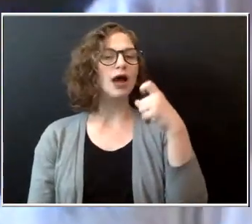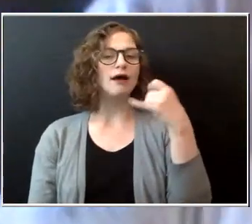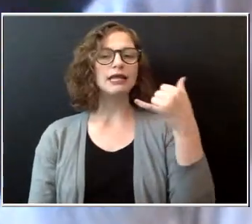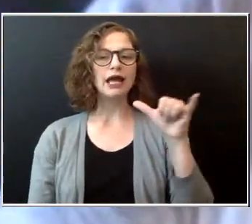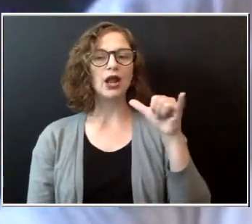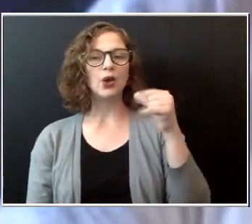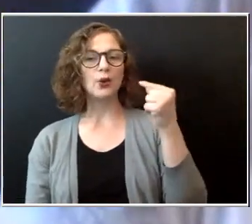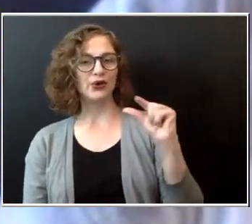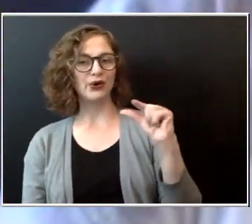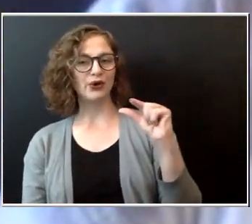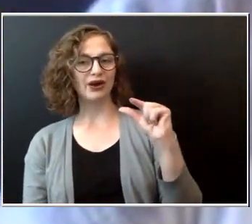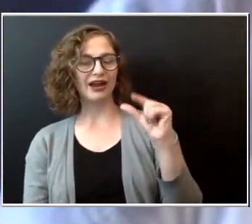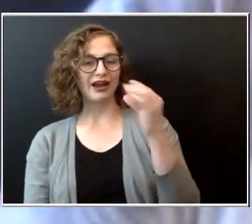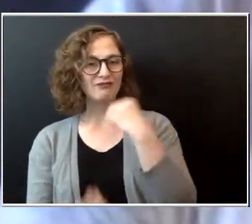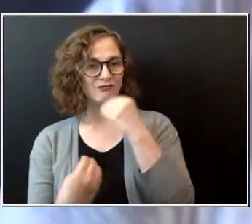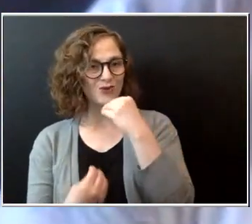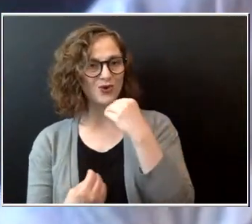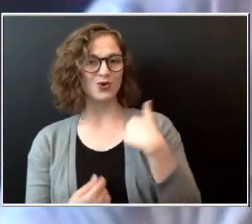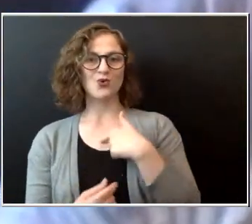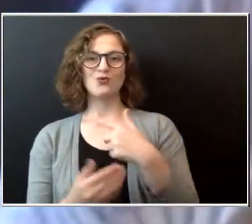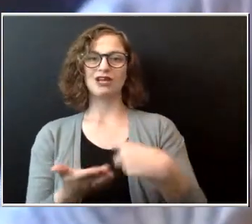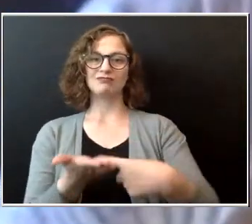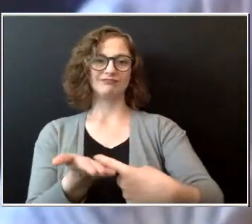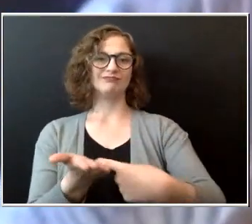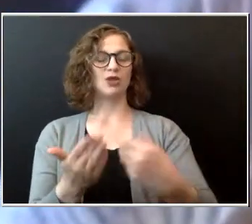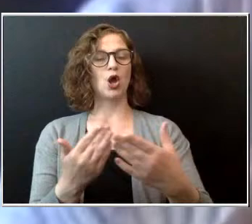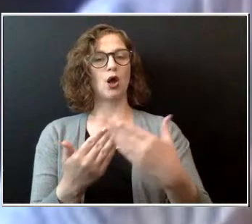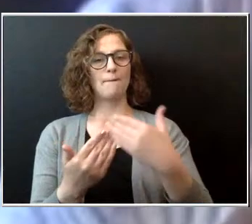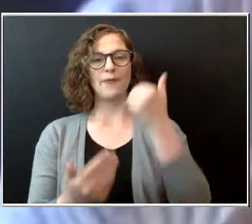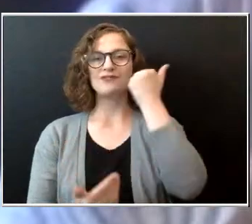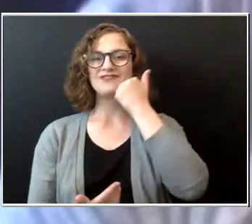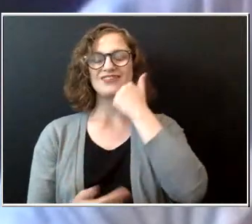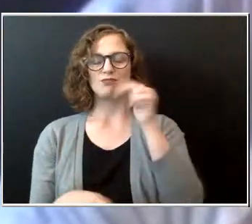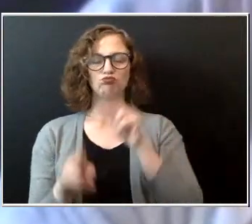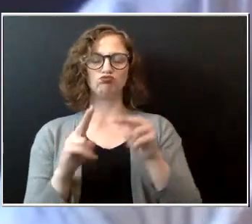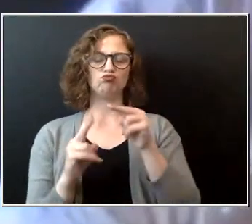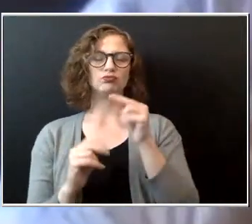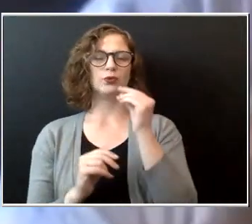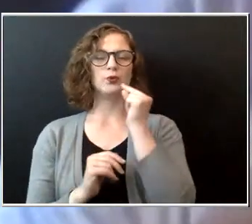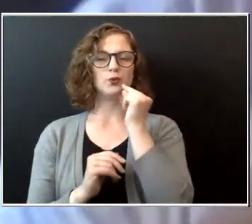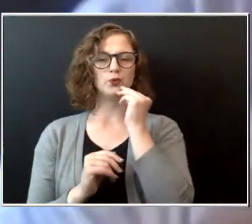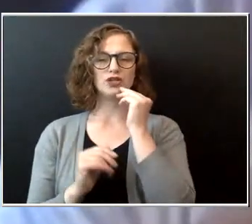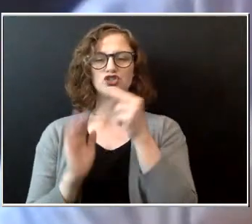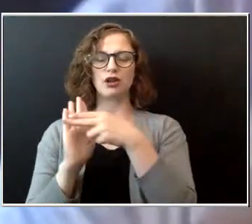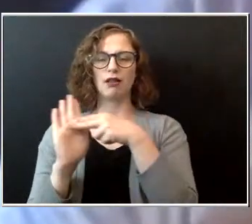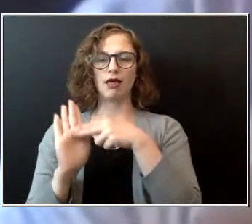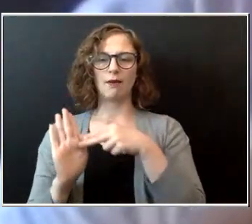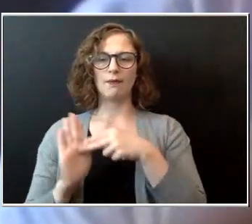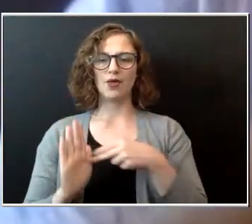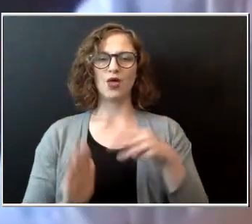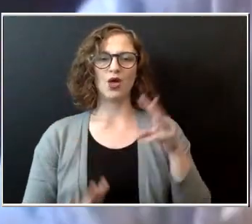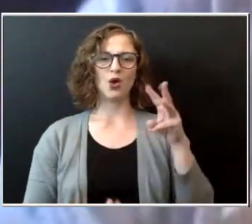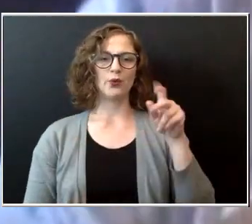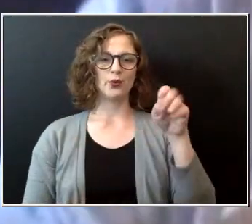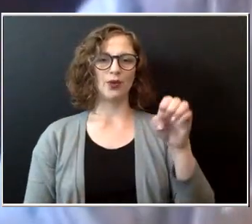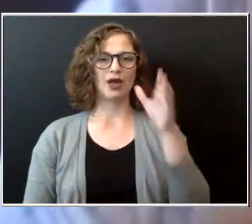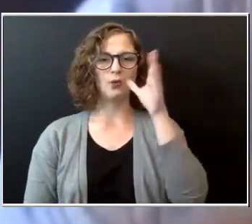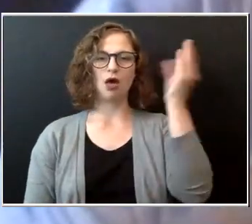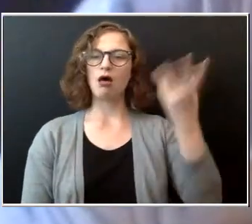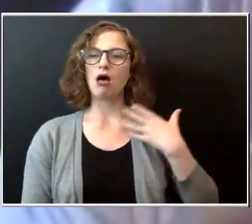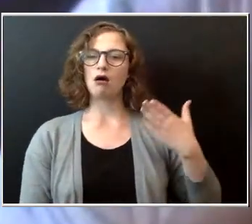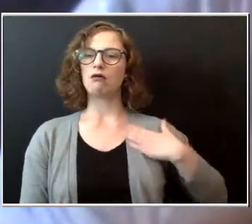talk almost every day looking at nutrition labels, and Wake likes to point out if I'm eating a red food or